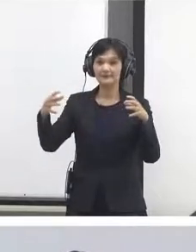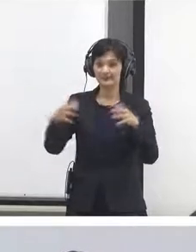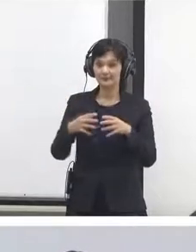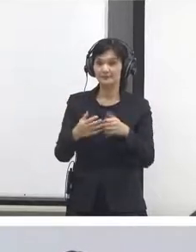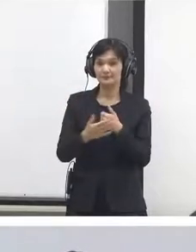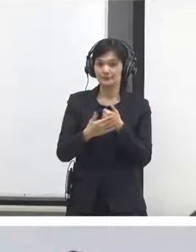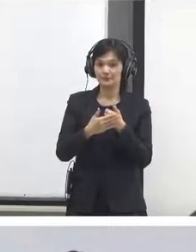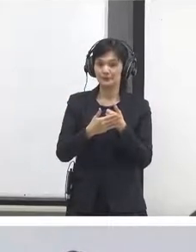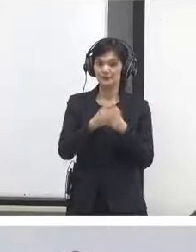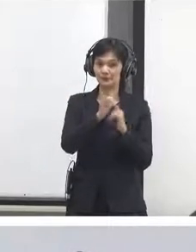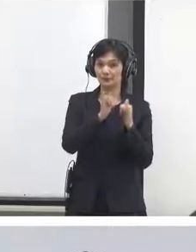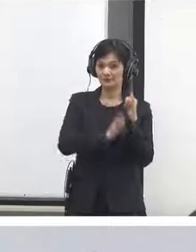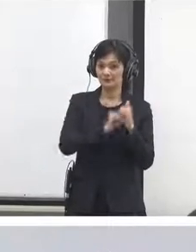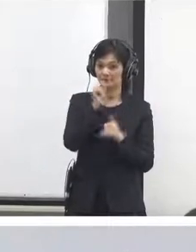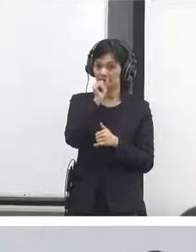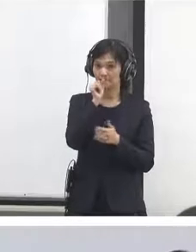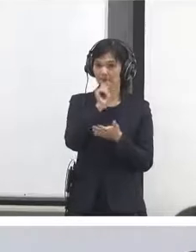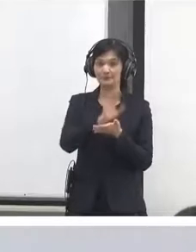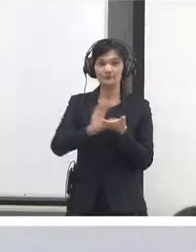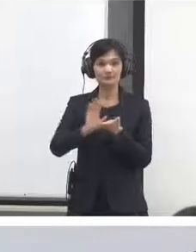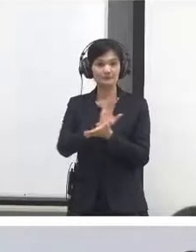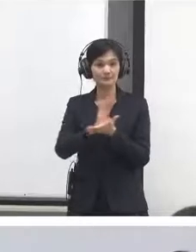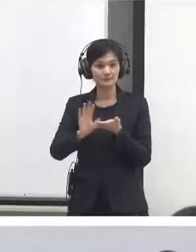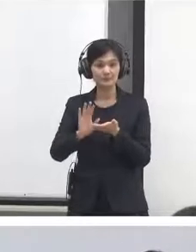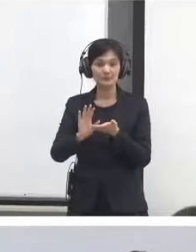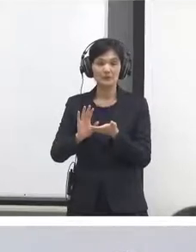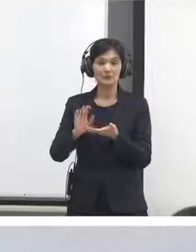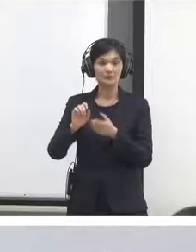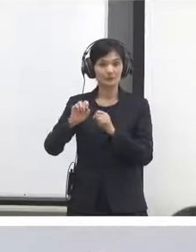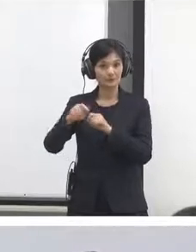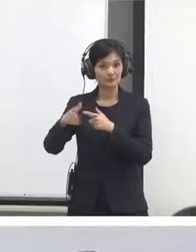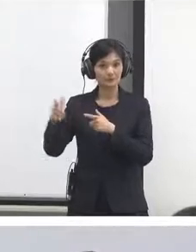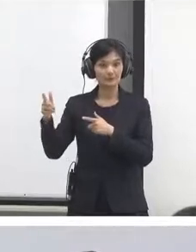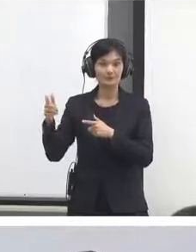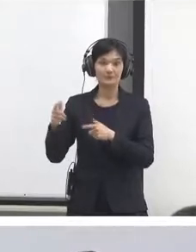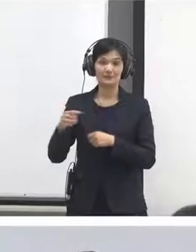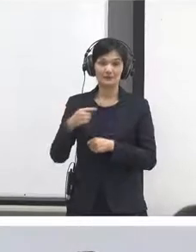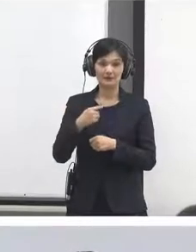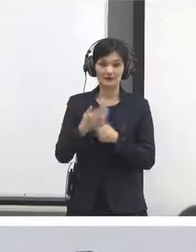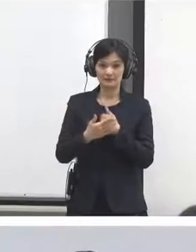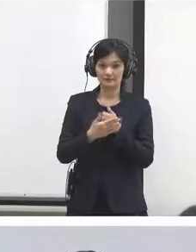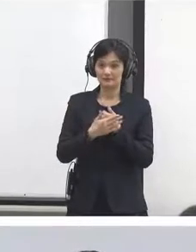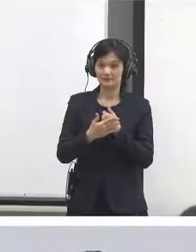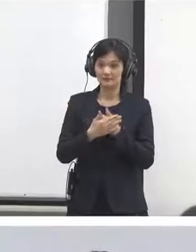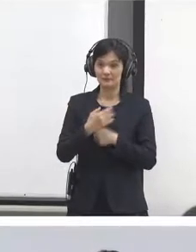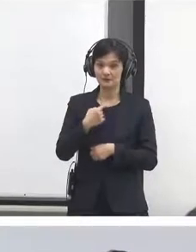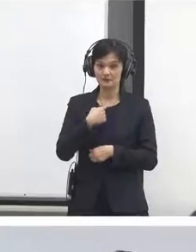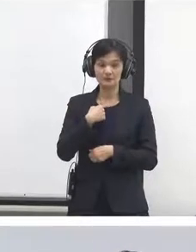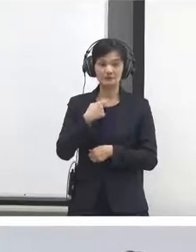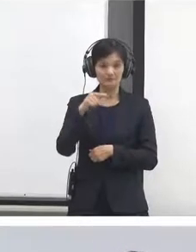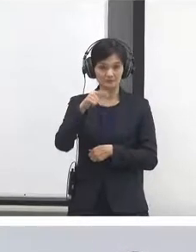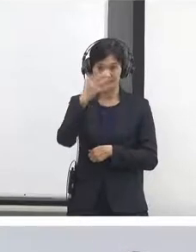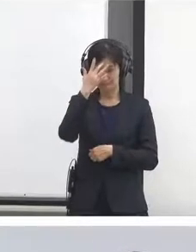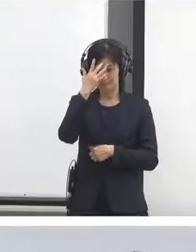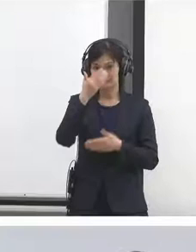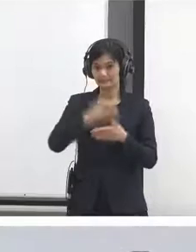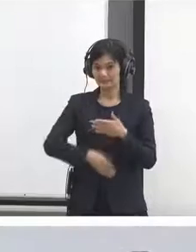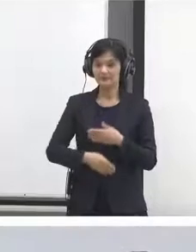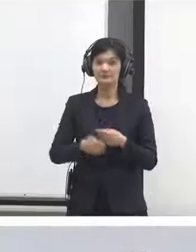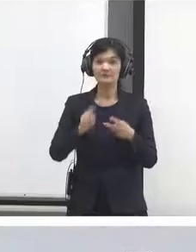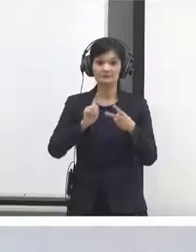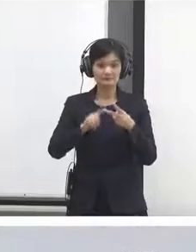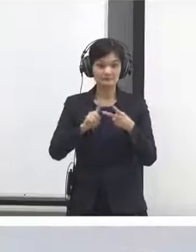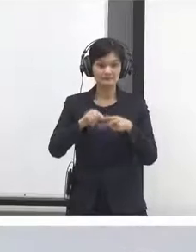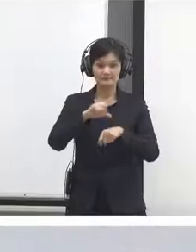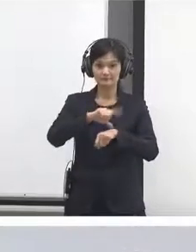then we can avoid this translation bias. And the second difficulty is schedule difference. In Japan, they have code